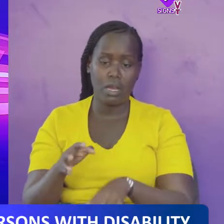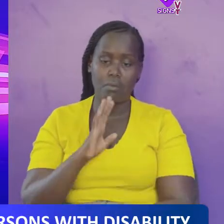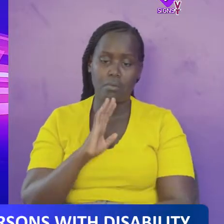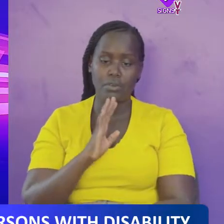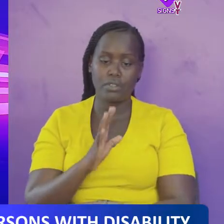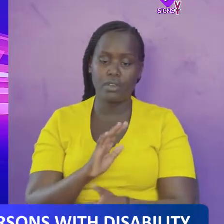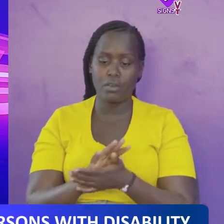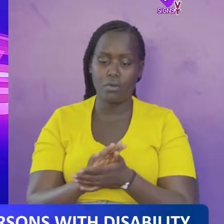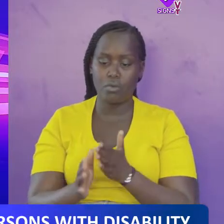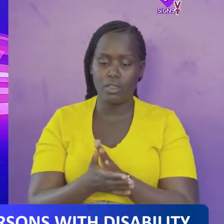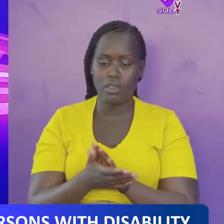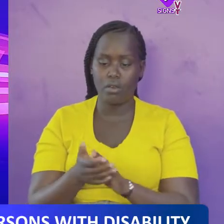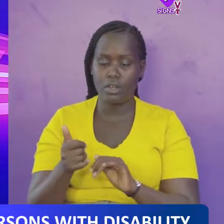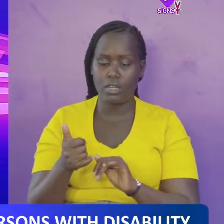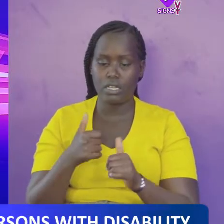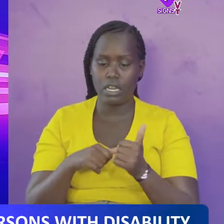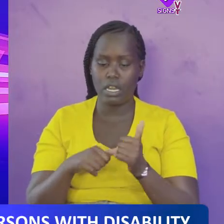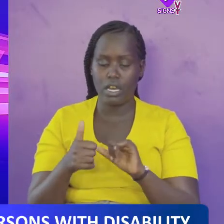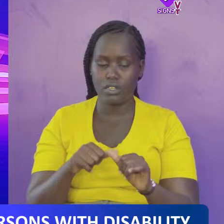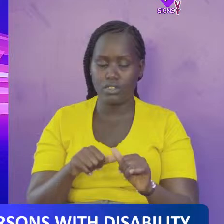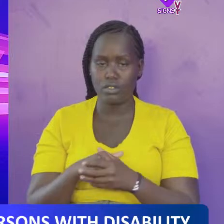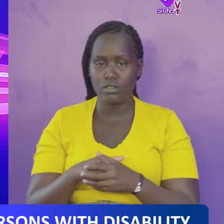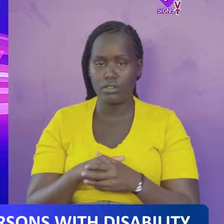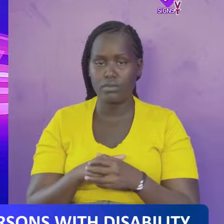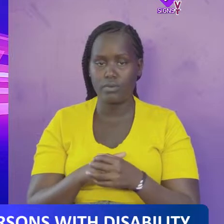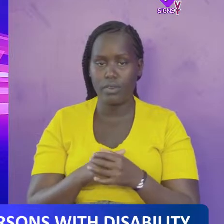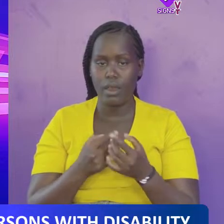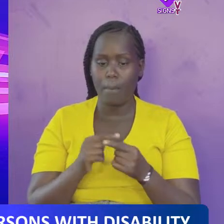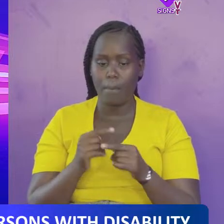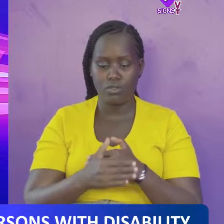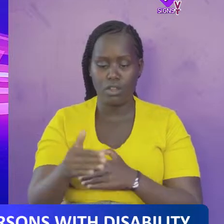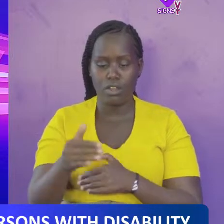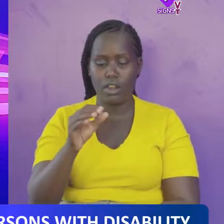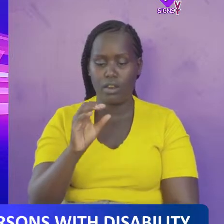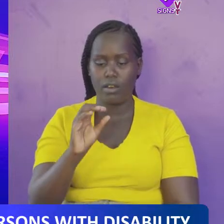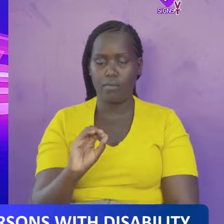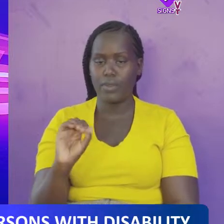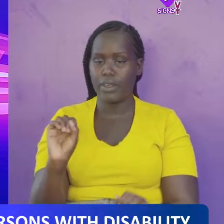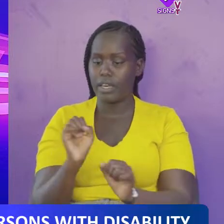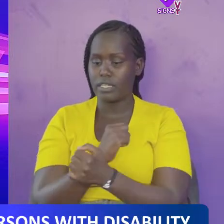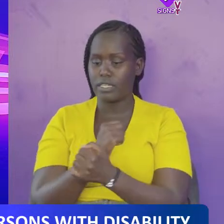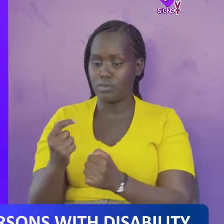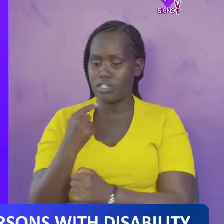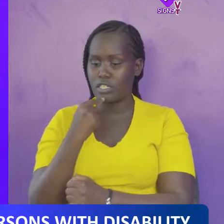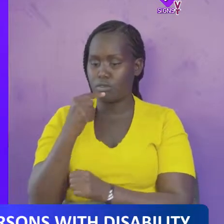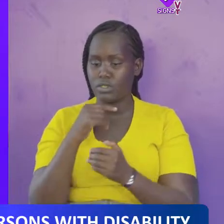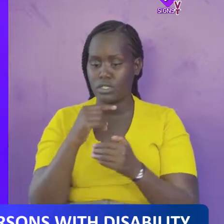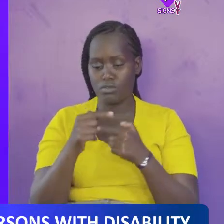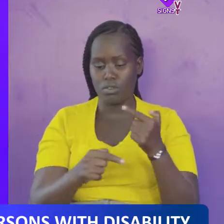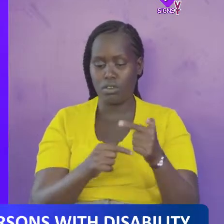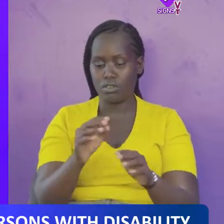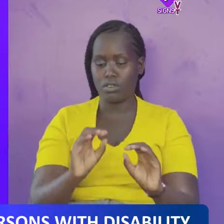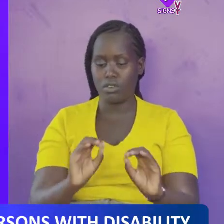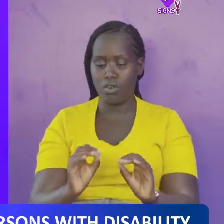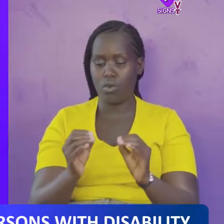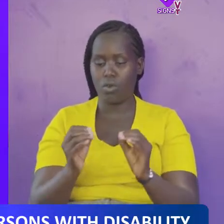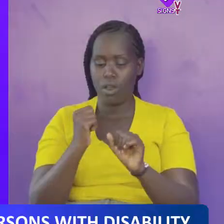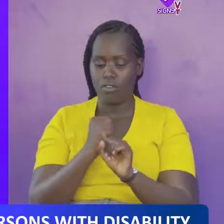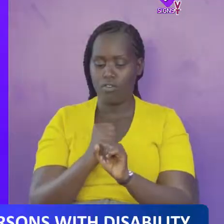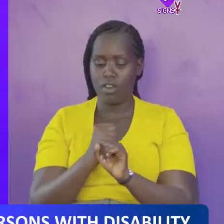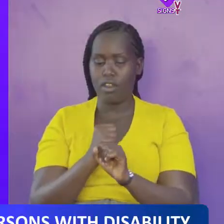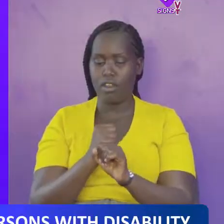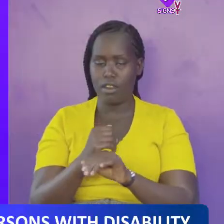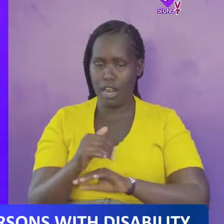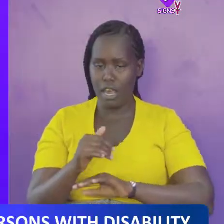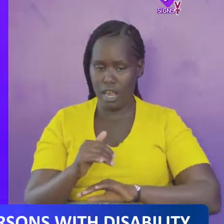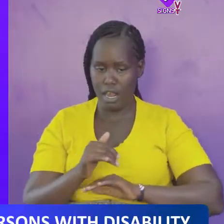any action. Atwendi mahali. I can't say atwendi mahali. Right. We have done enough sensitization. Yes.